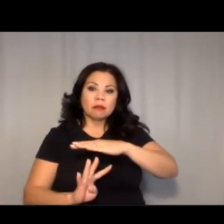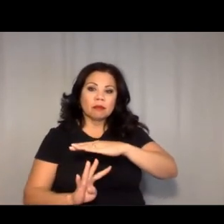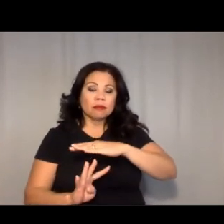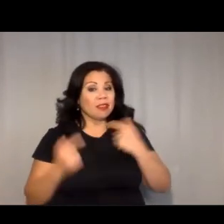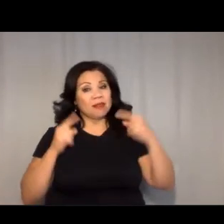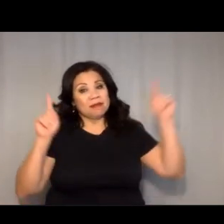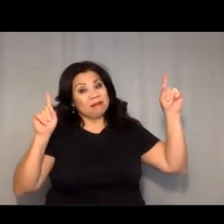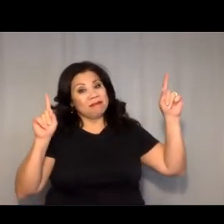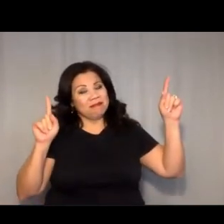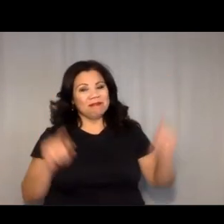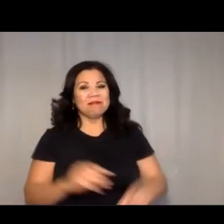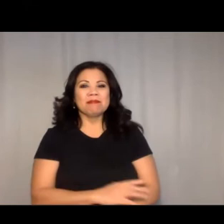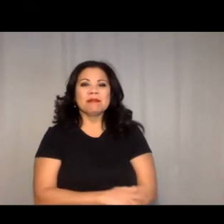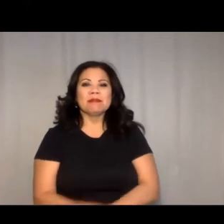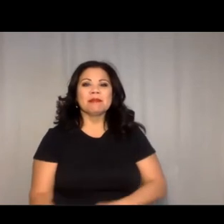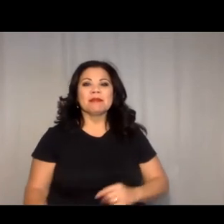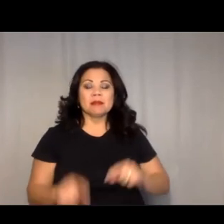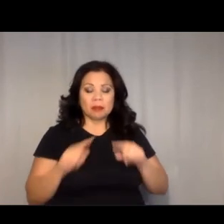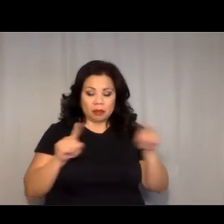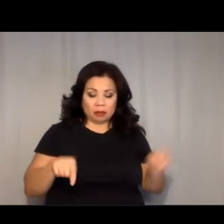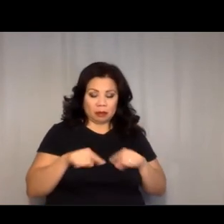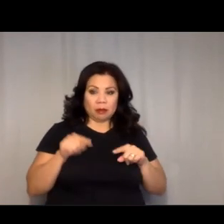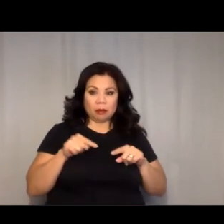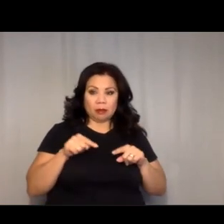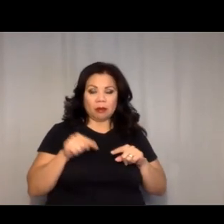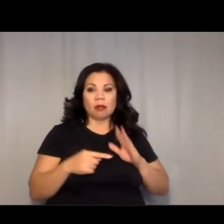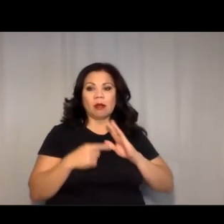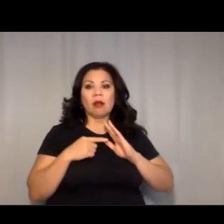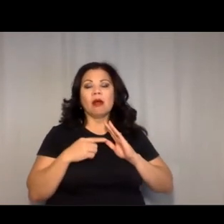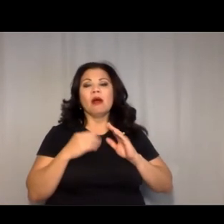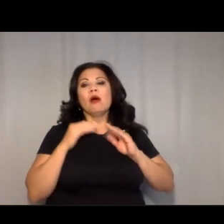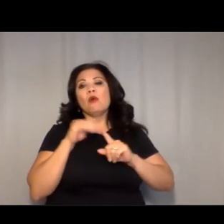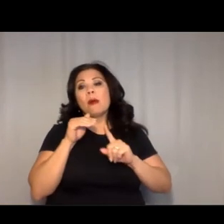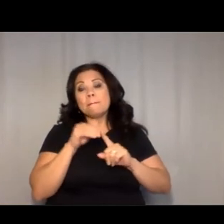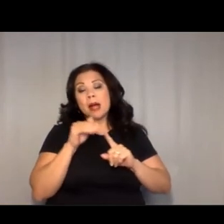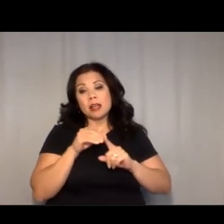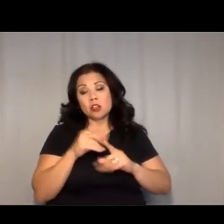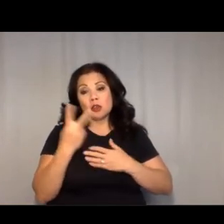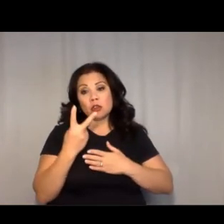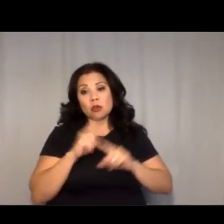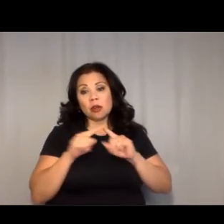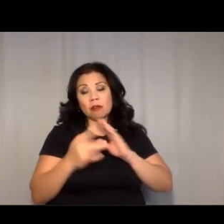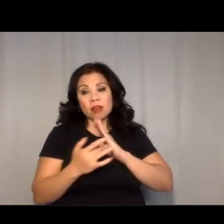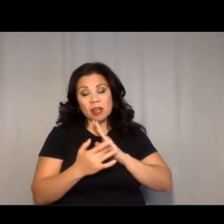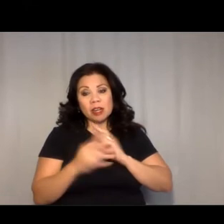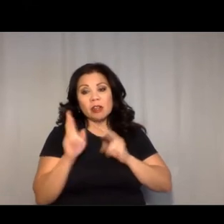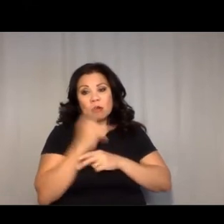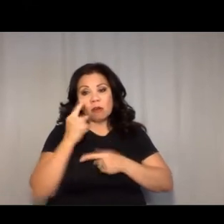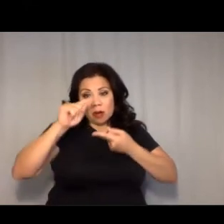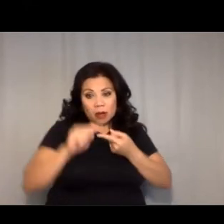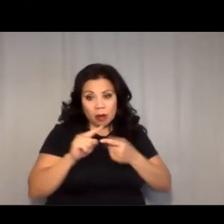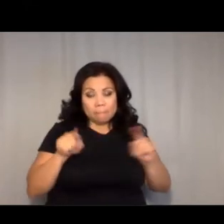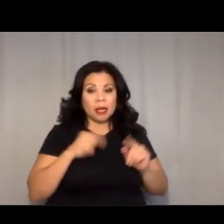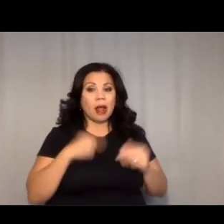ta-da! Again, down here, it's reminding you of the two different ways you could simplify. But remember, I'm going to focus